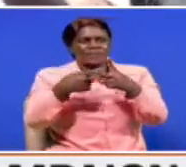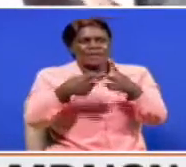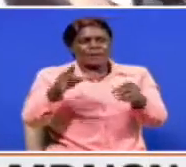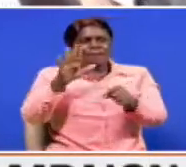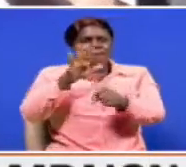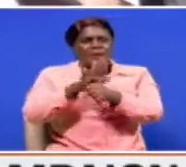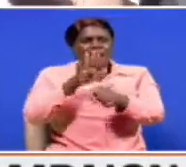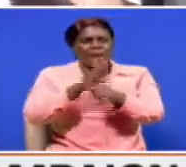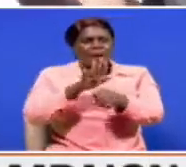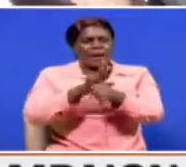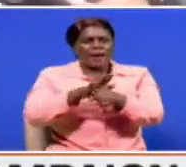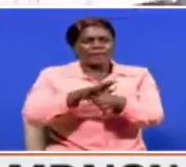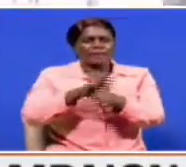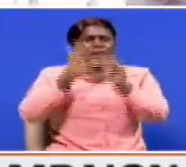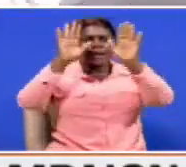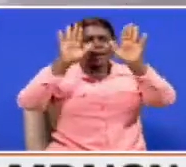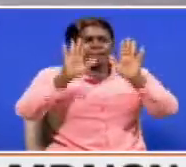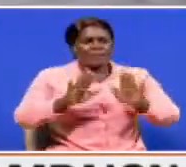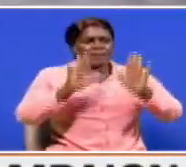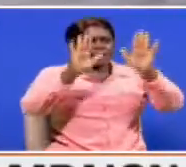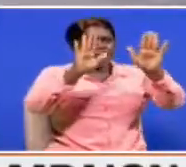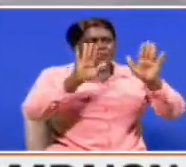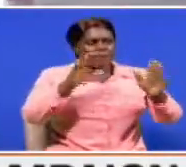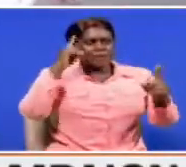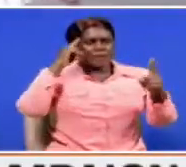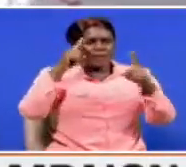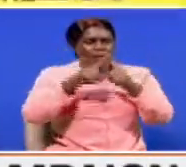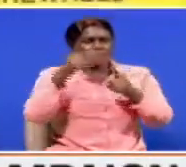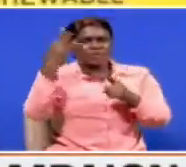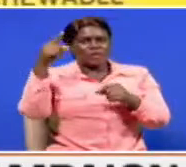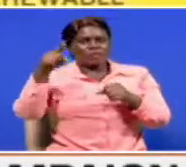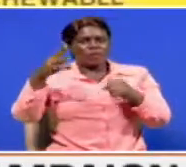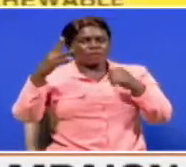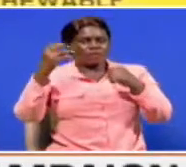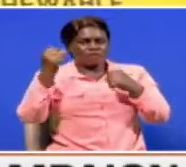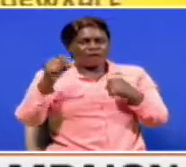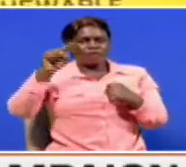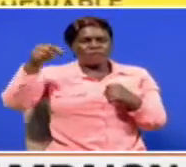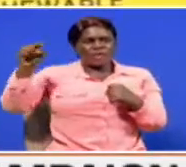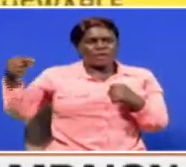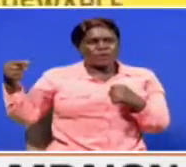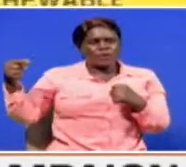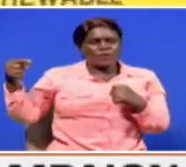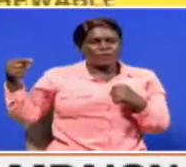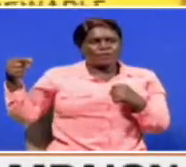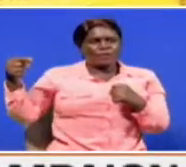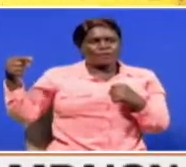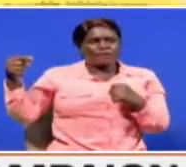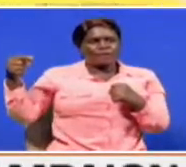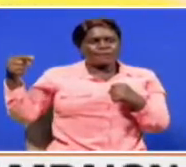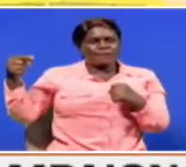mass drug administration campaign that is targeting 3.5 million for intestinal worms.